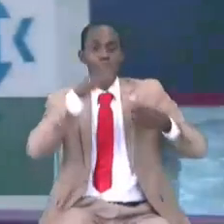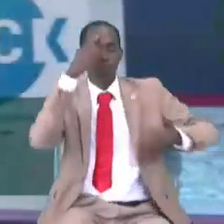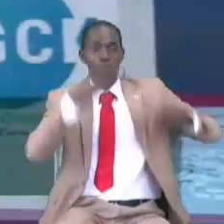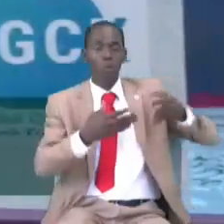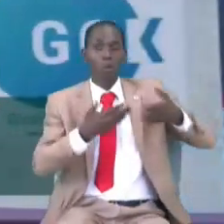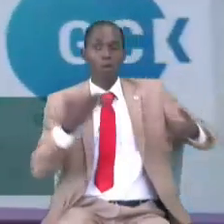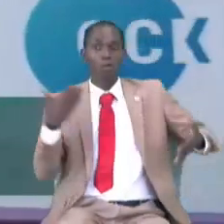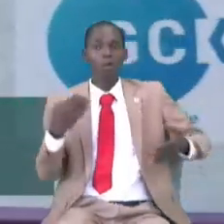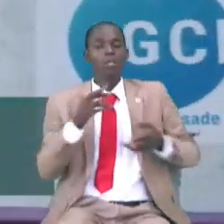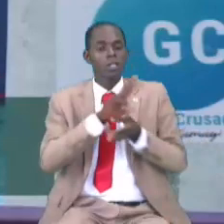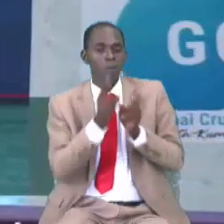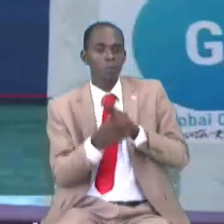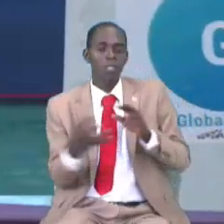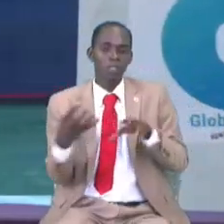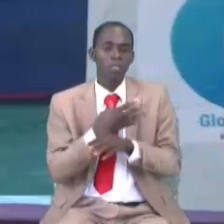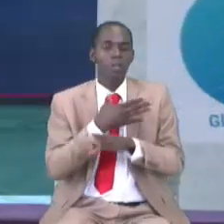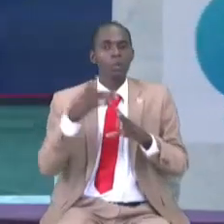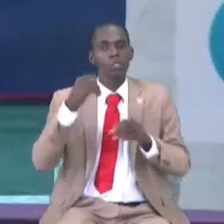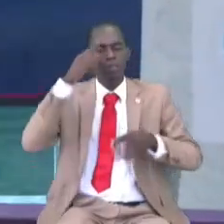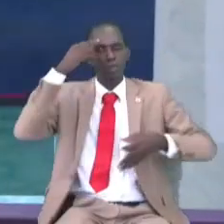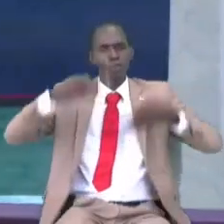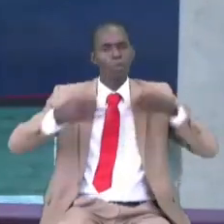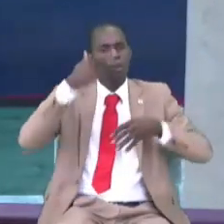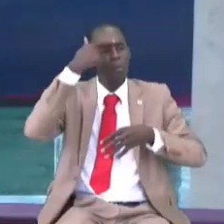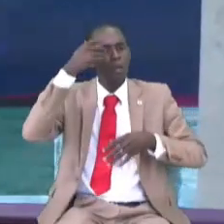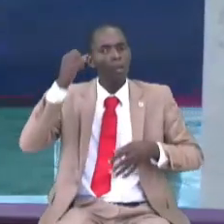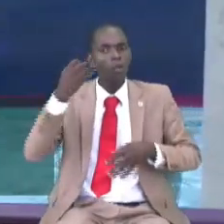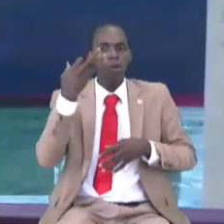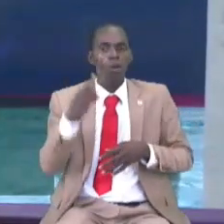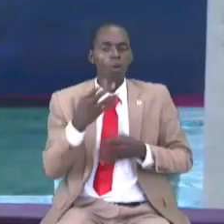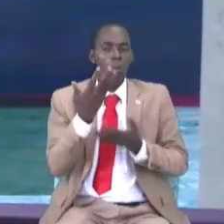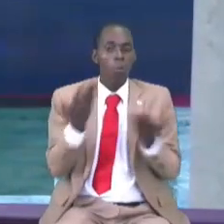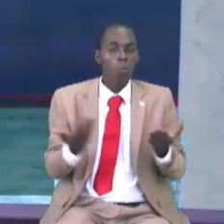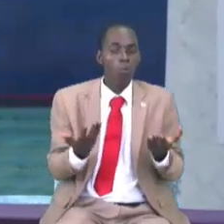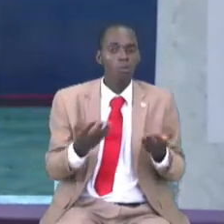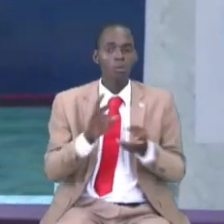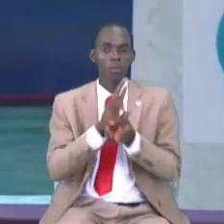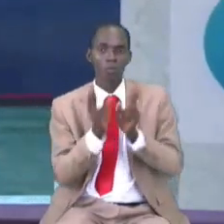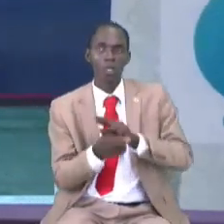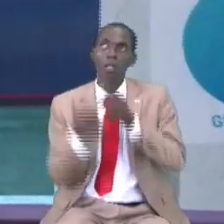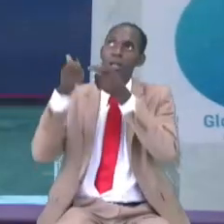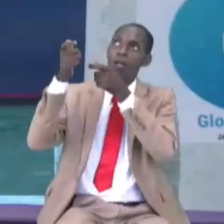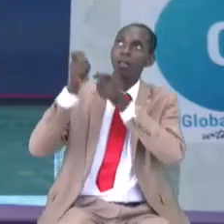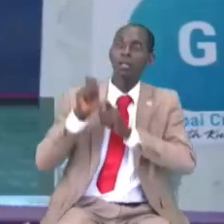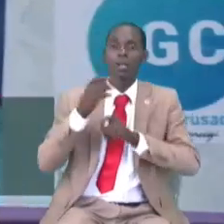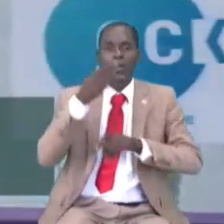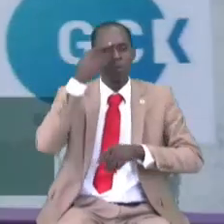what repentance attracts. And because of what repentance does, it is